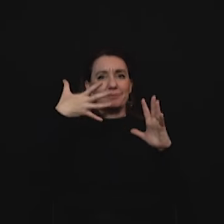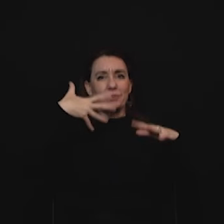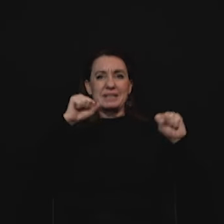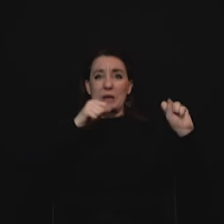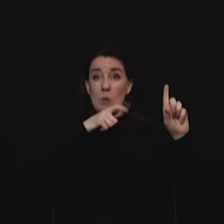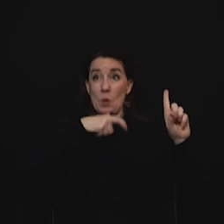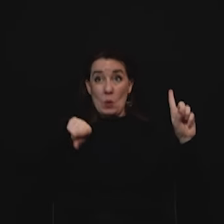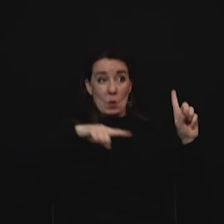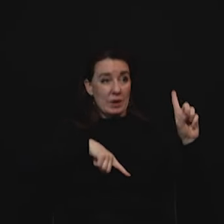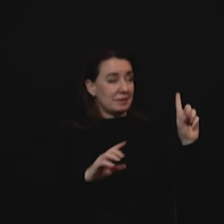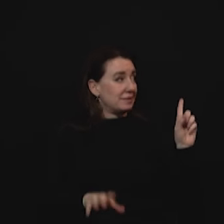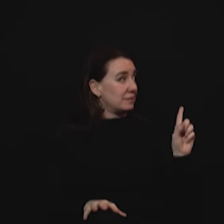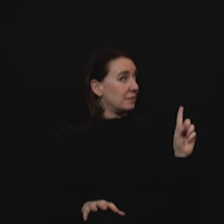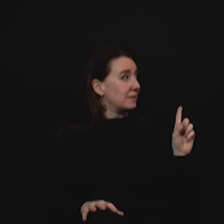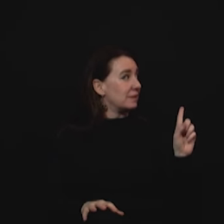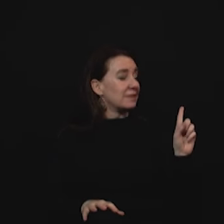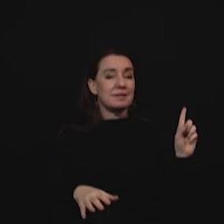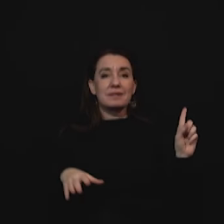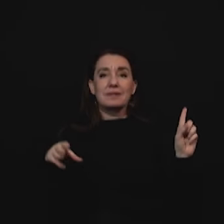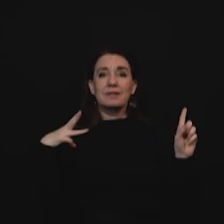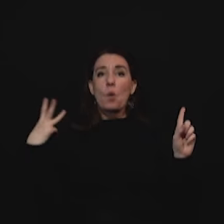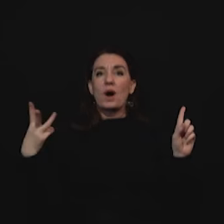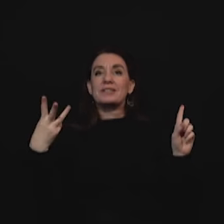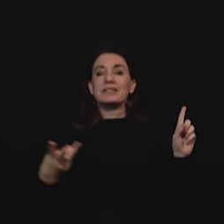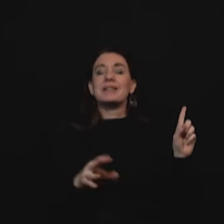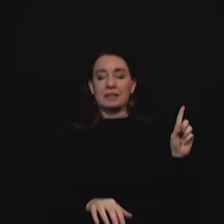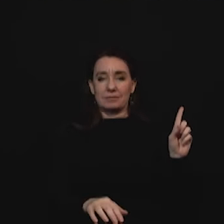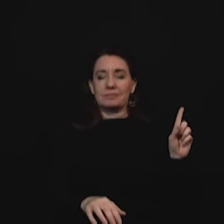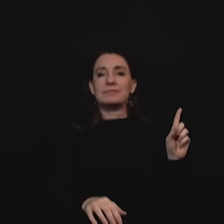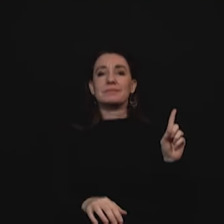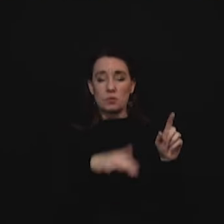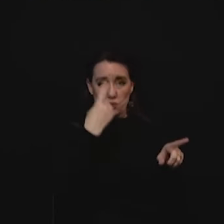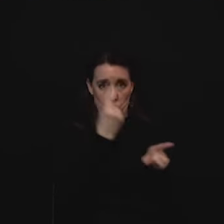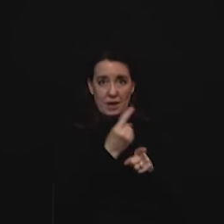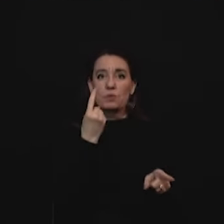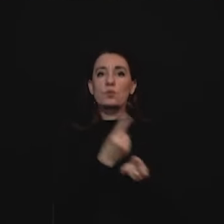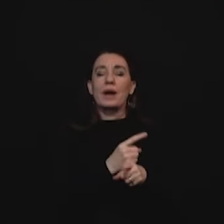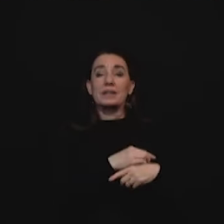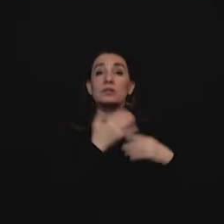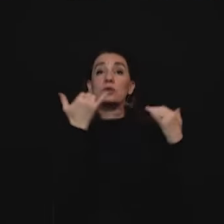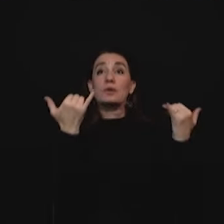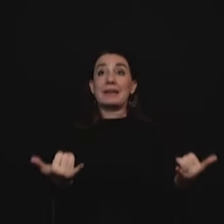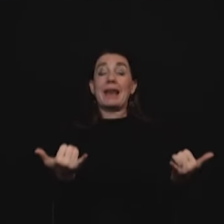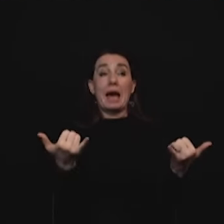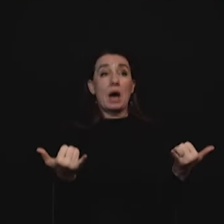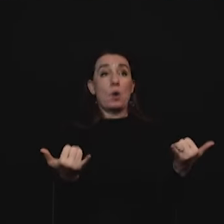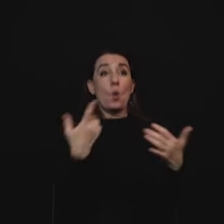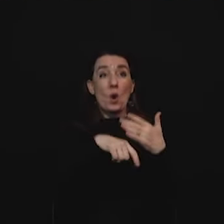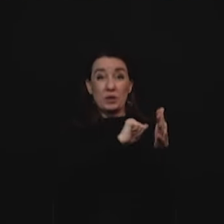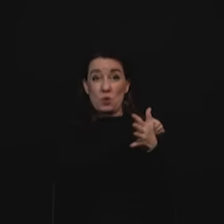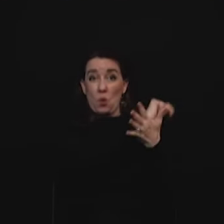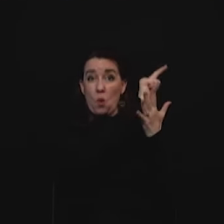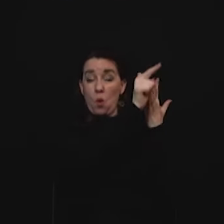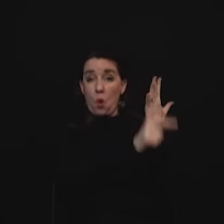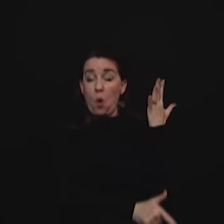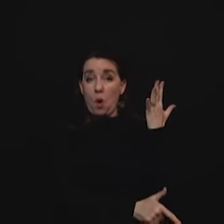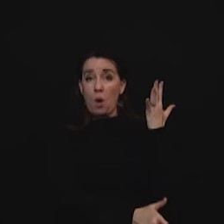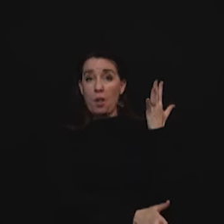him? Who's that? George Washington. George Washington, that's right, that's right. So what do all of